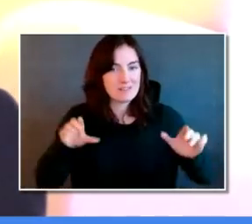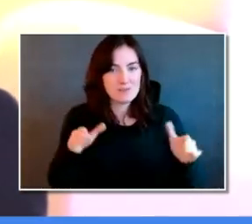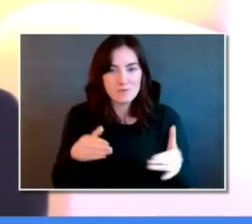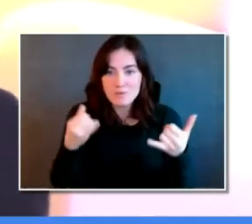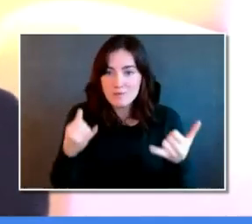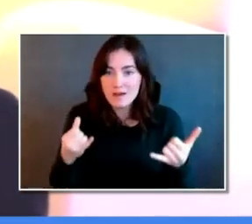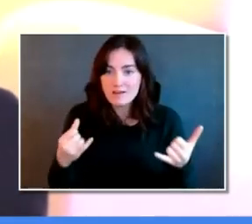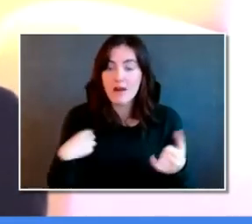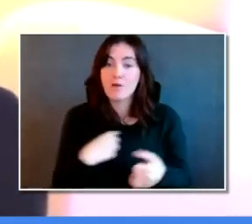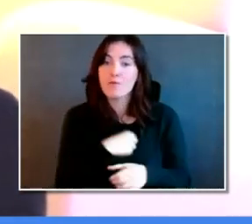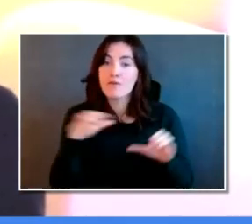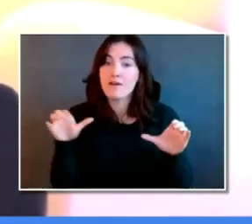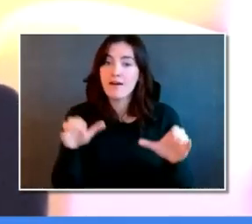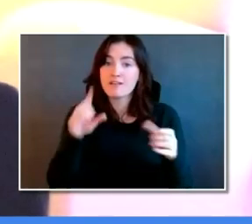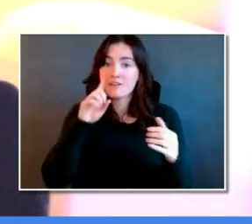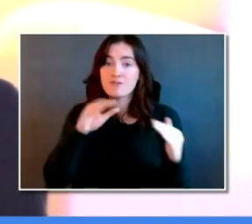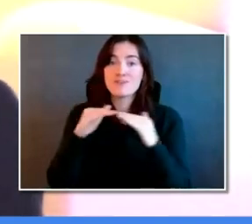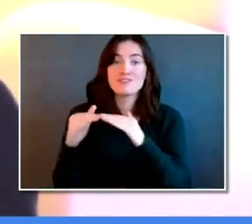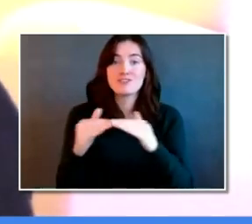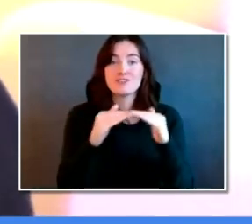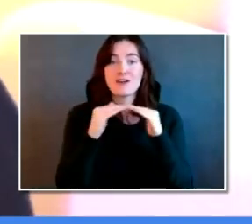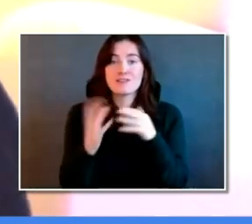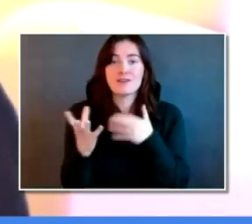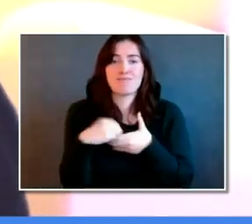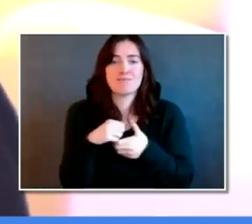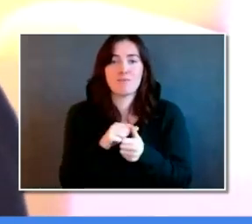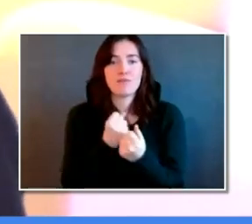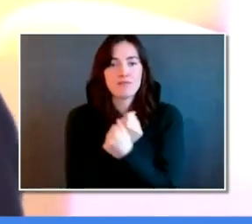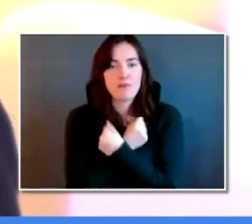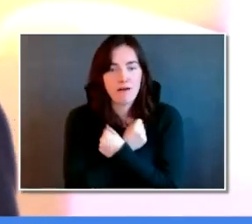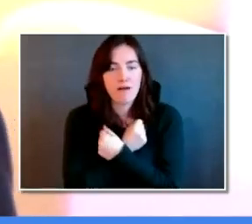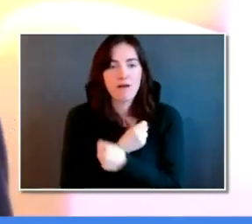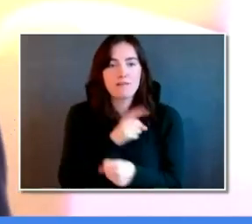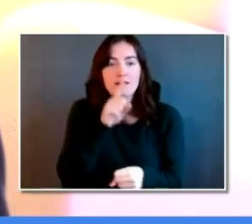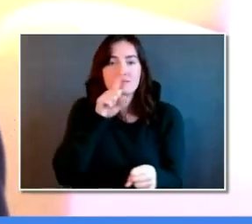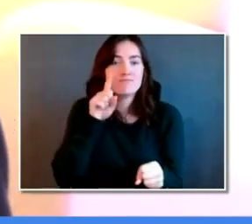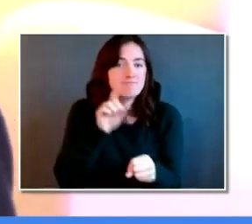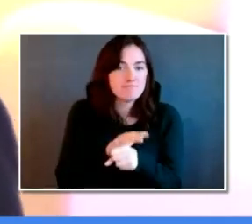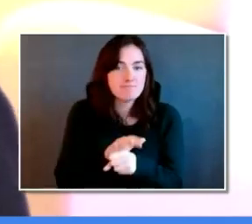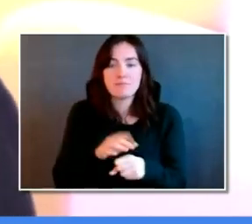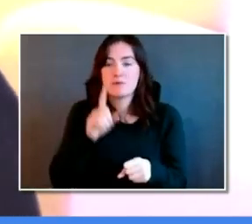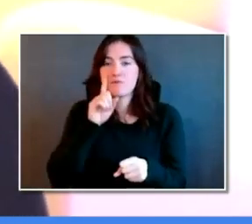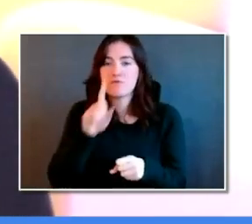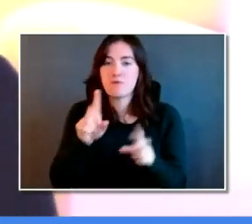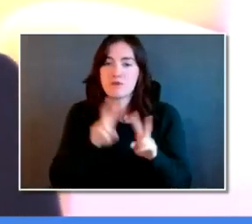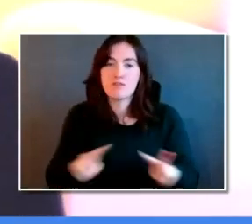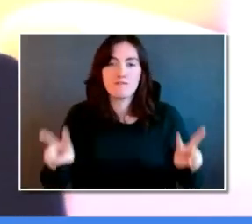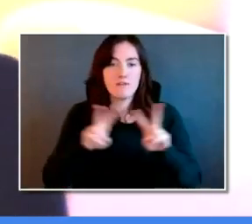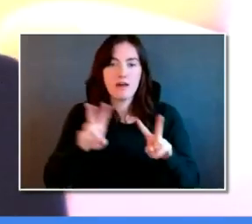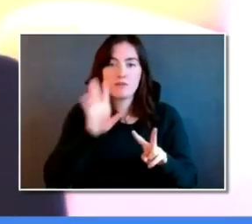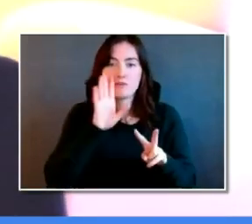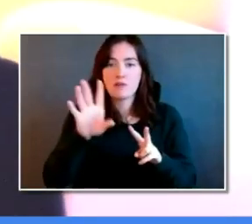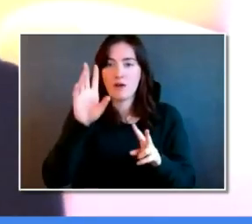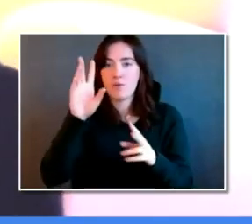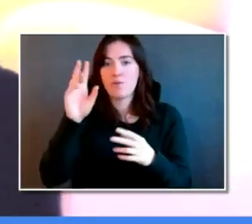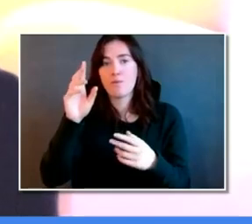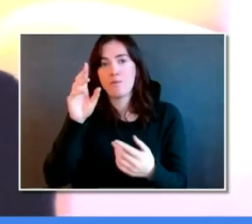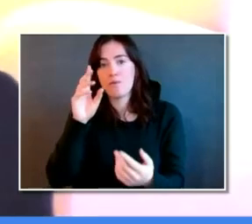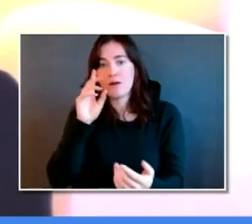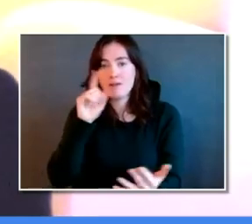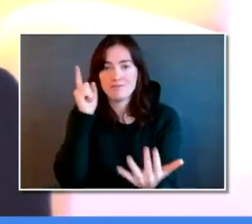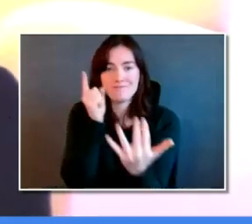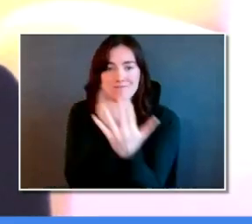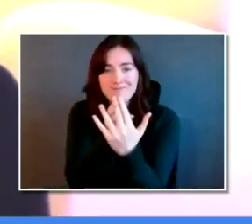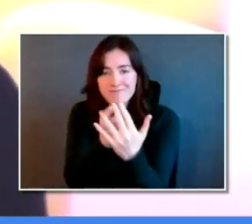justice is an act of love and deep commitment to the very values that light the way forward, even in